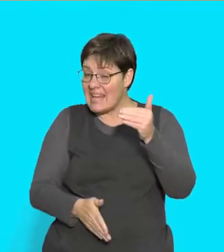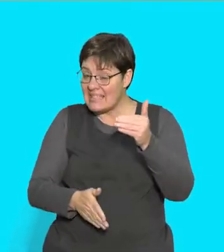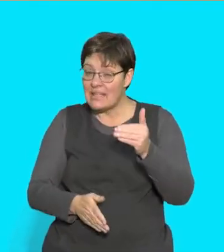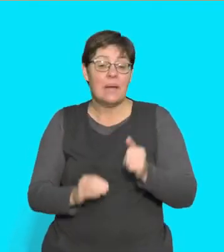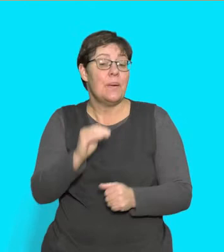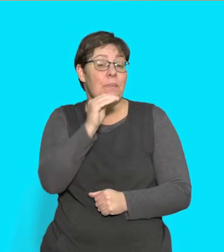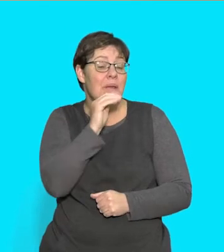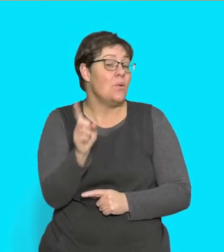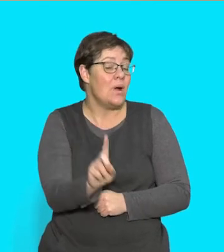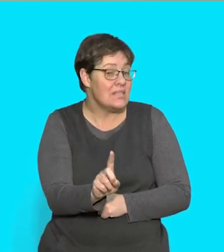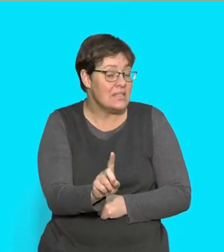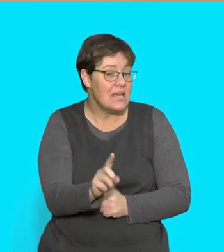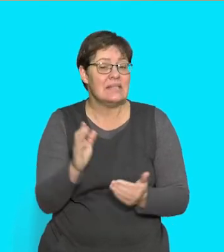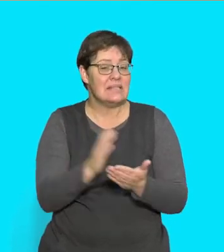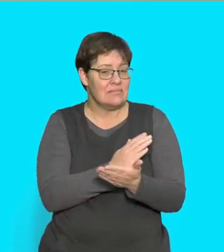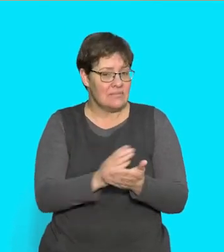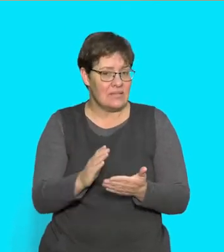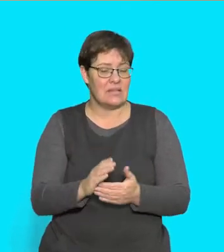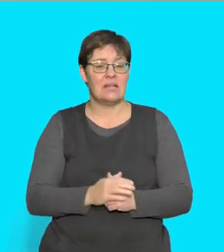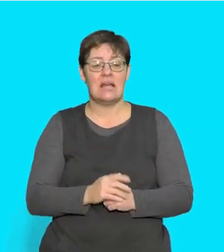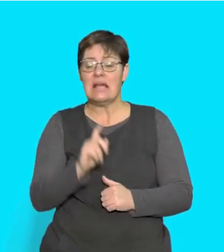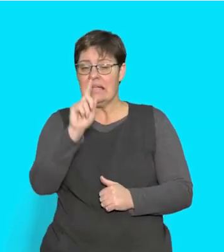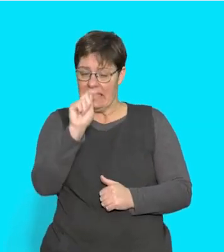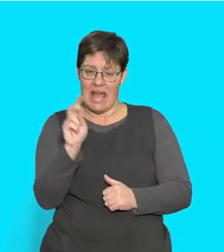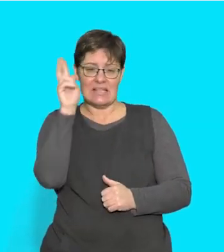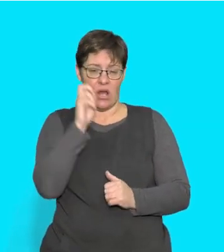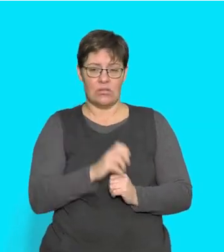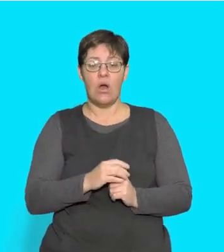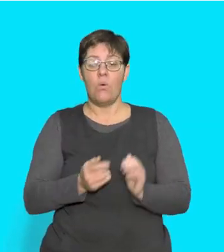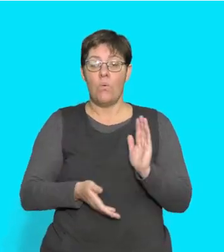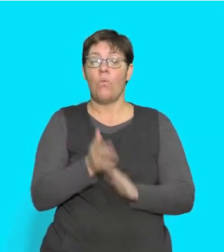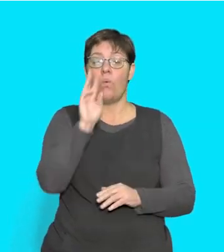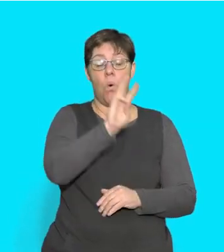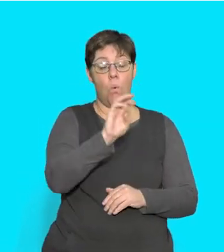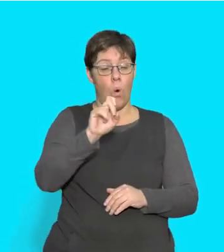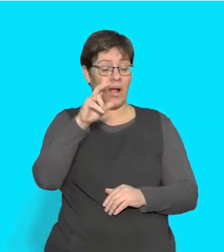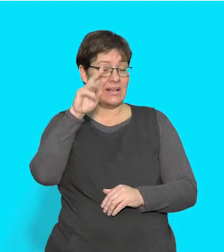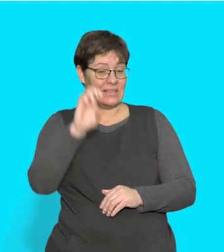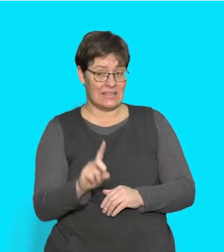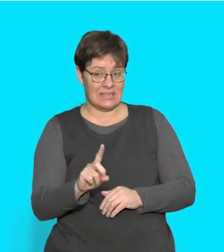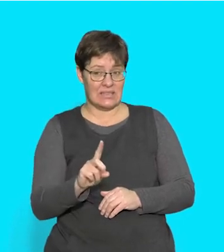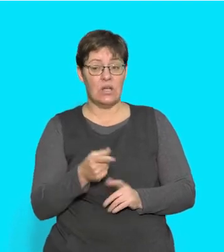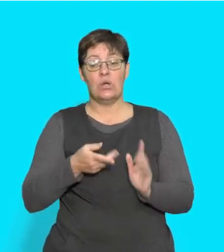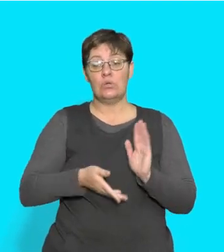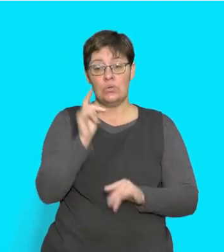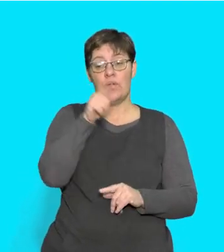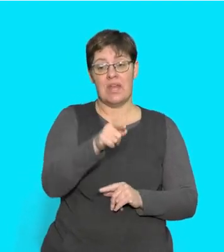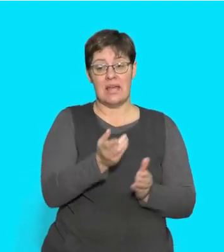words sometimes says T. We walked to the dam and we talked as we went.